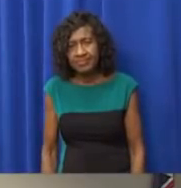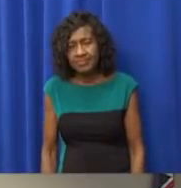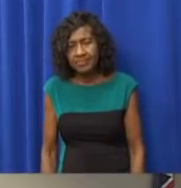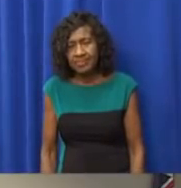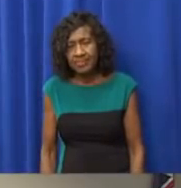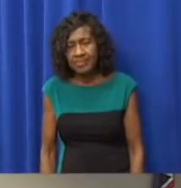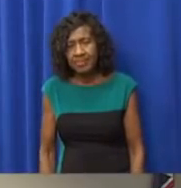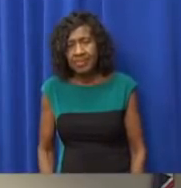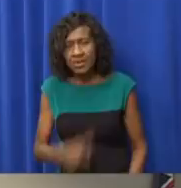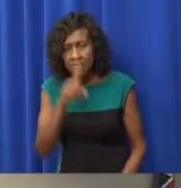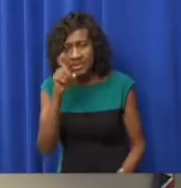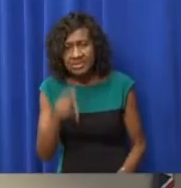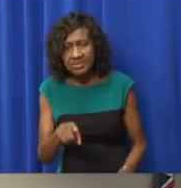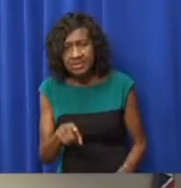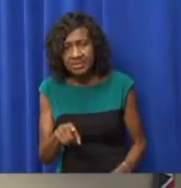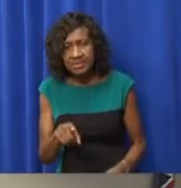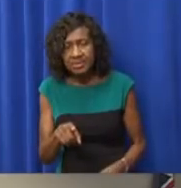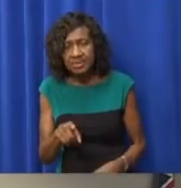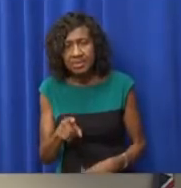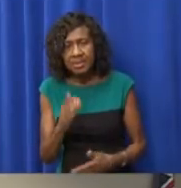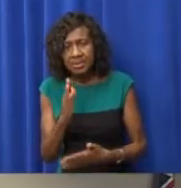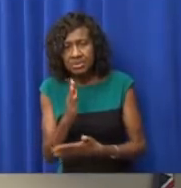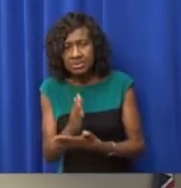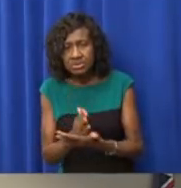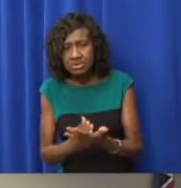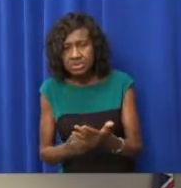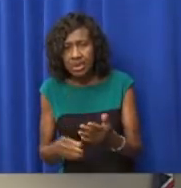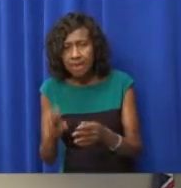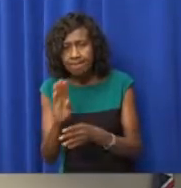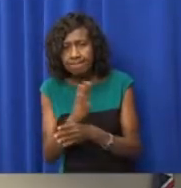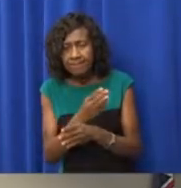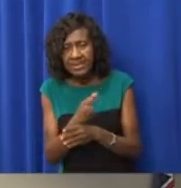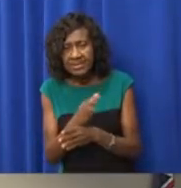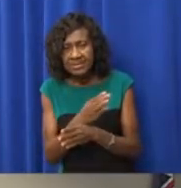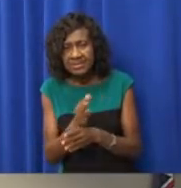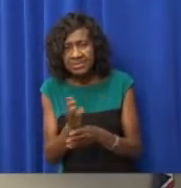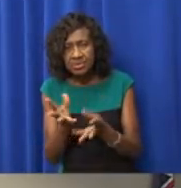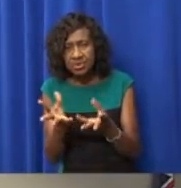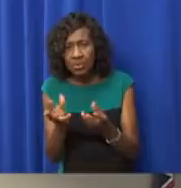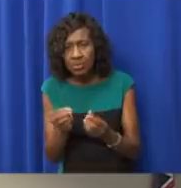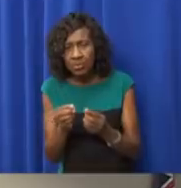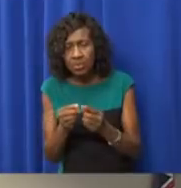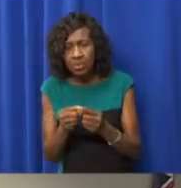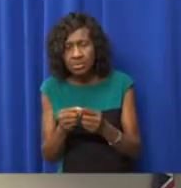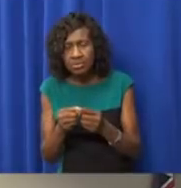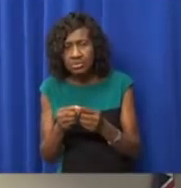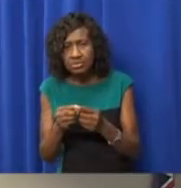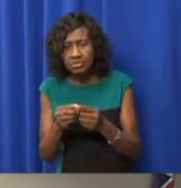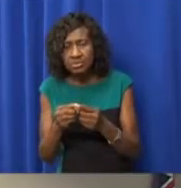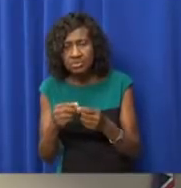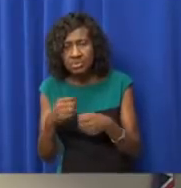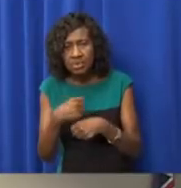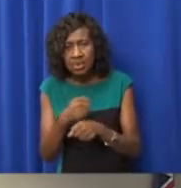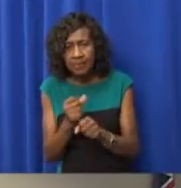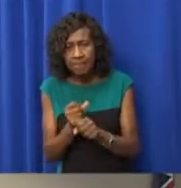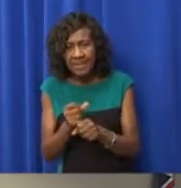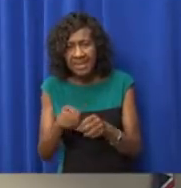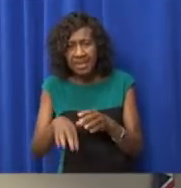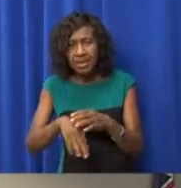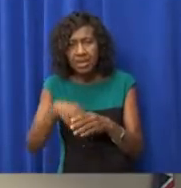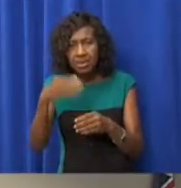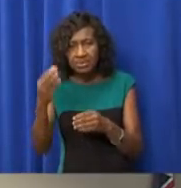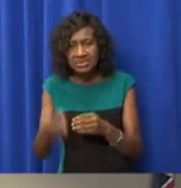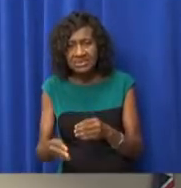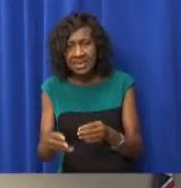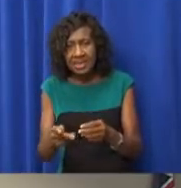We've heard a number of businesses are now in the process of actually wanting to construct outdoor areas since they're now allowed to